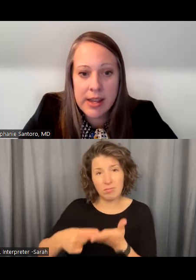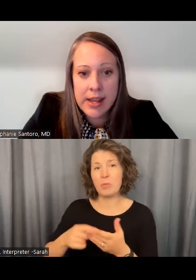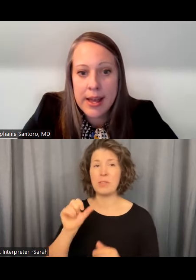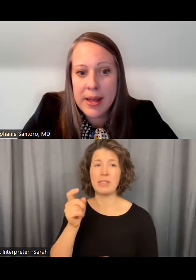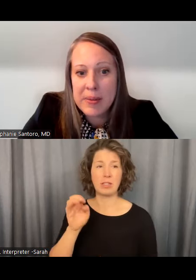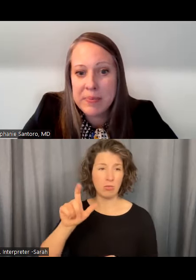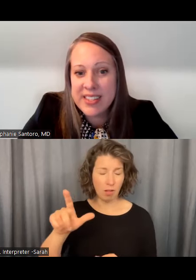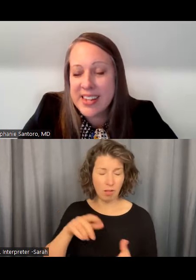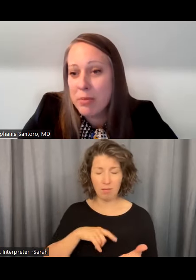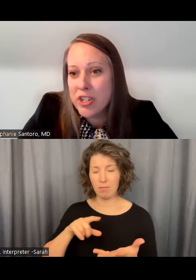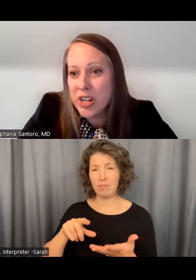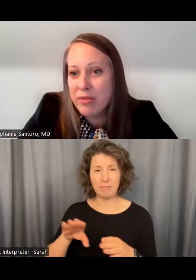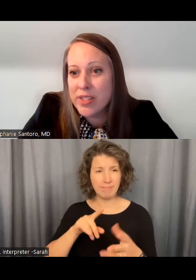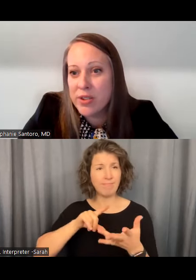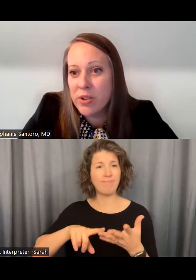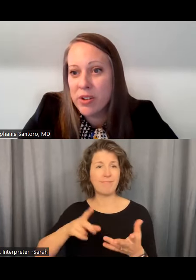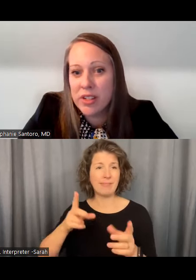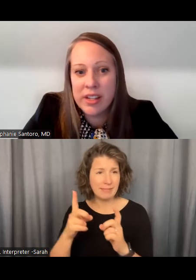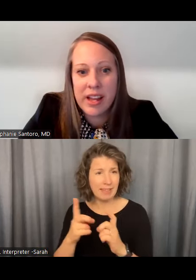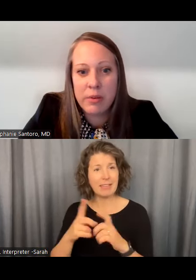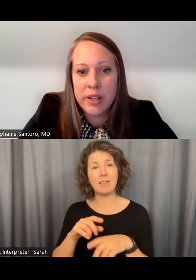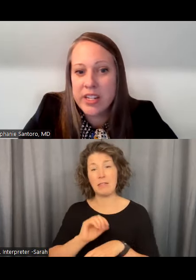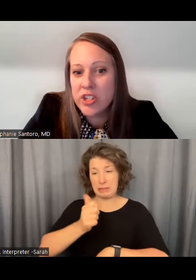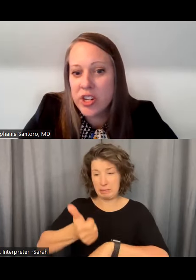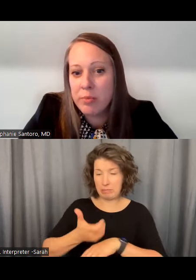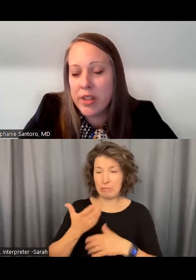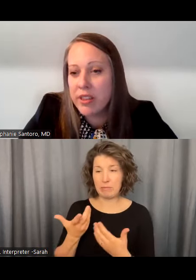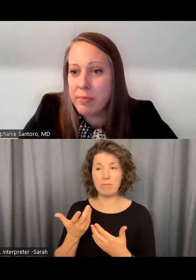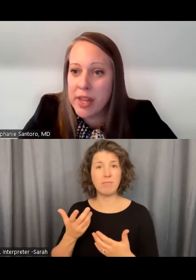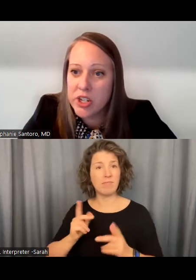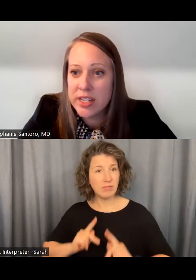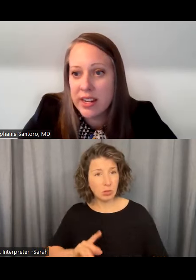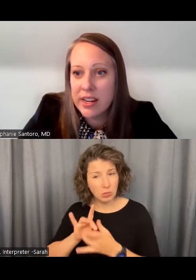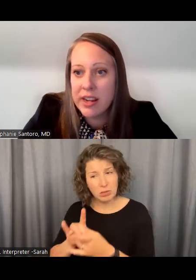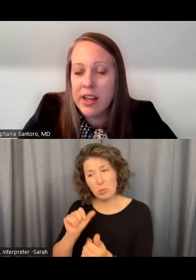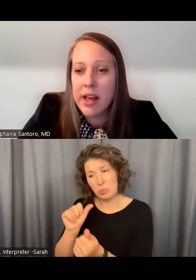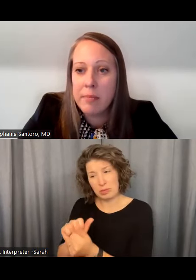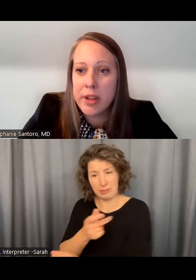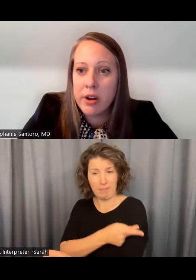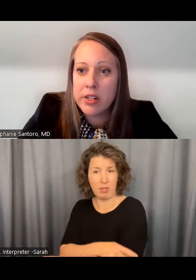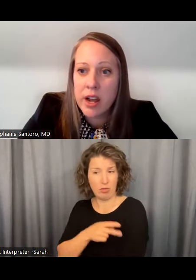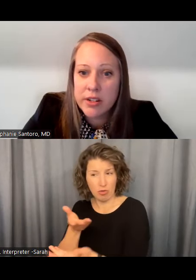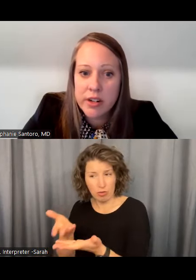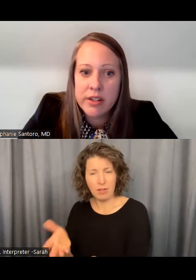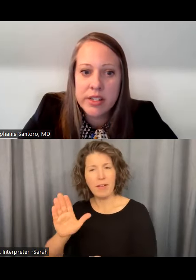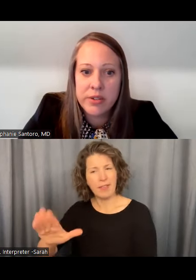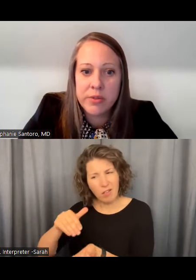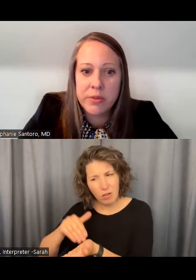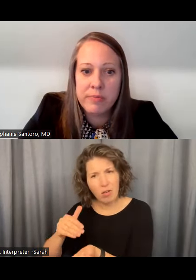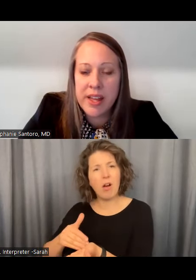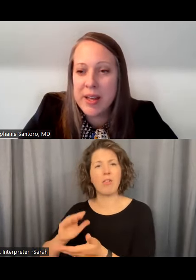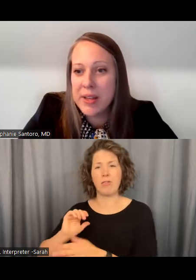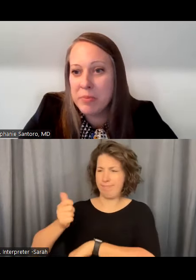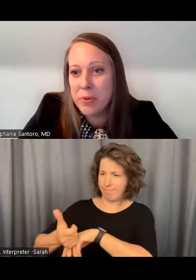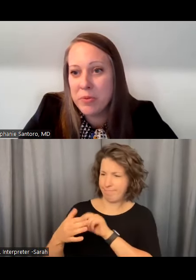dating, establishing a physical relationship with the patient and their doctor